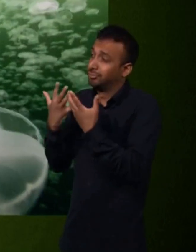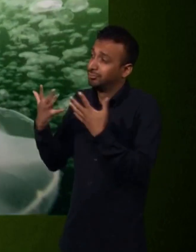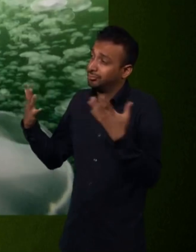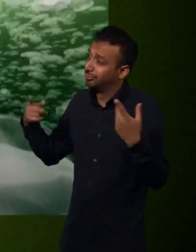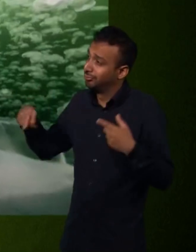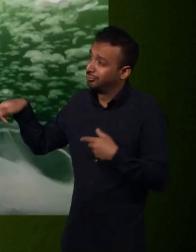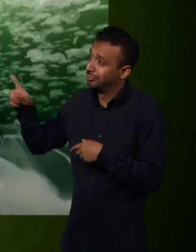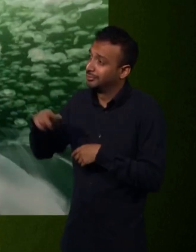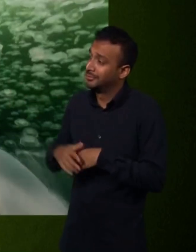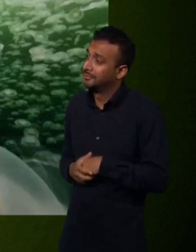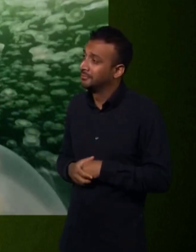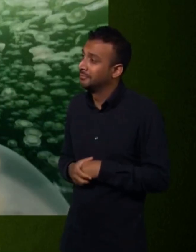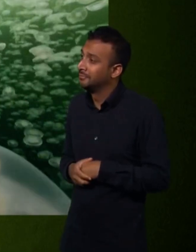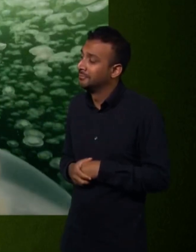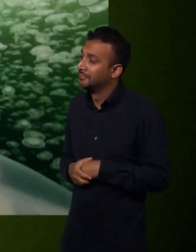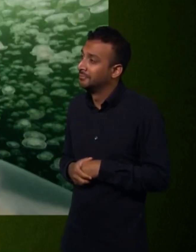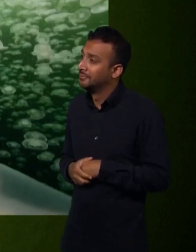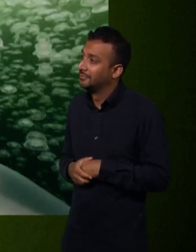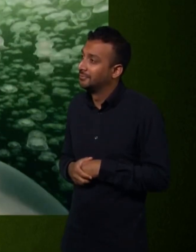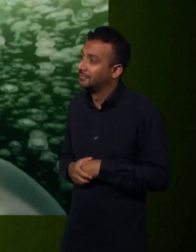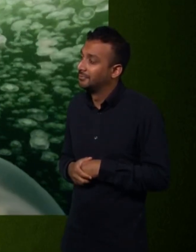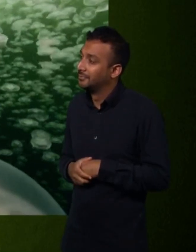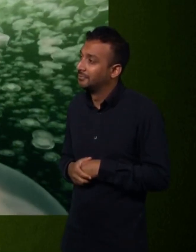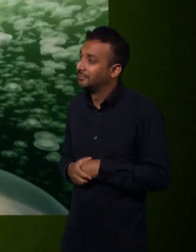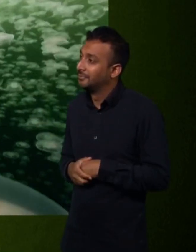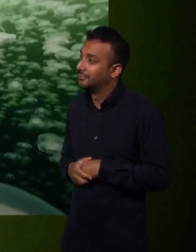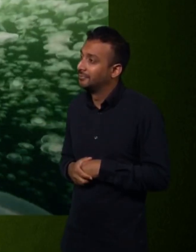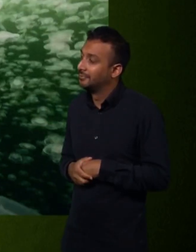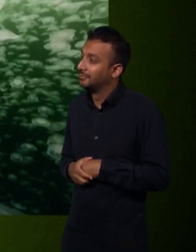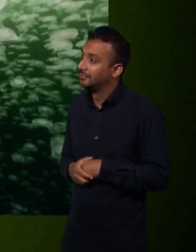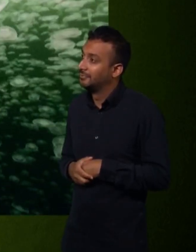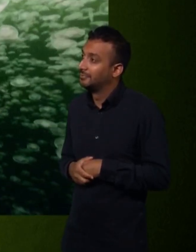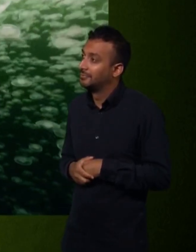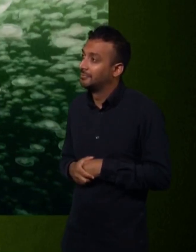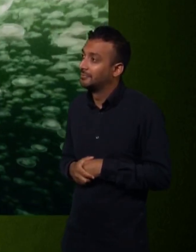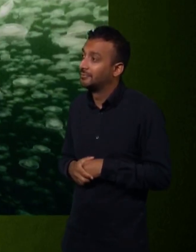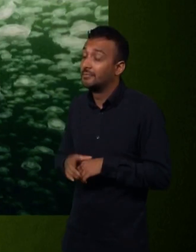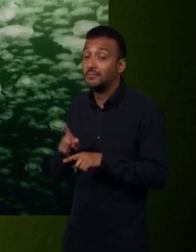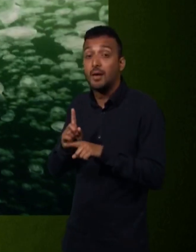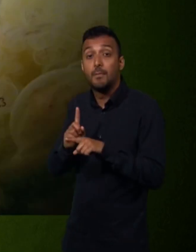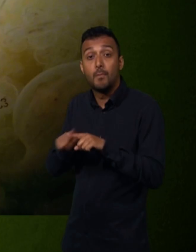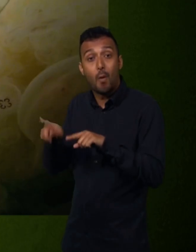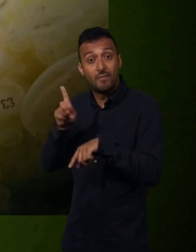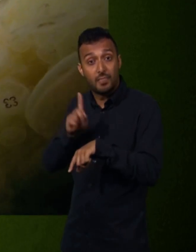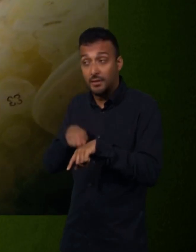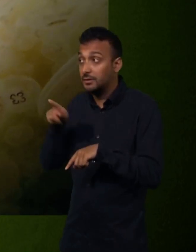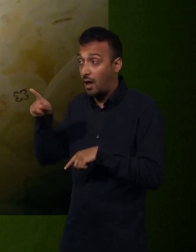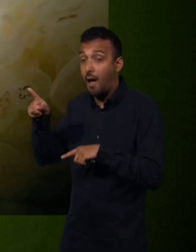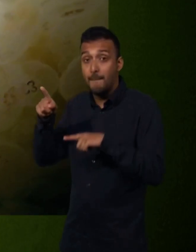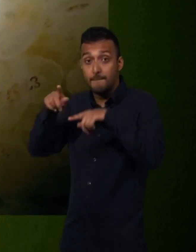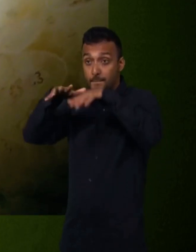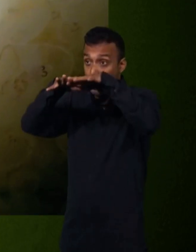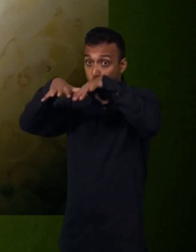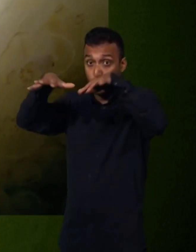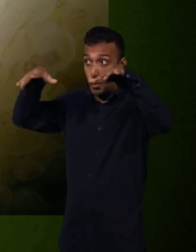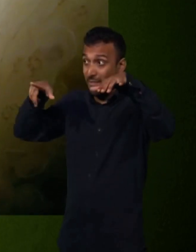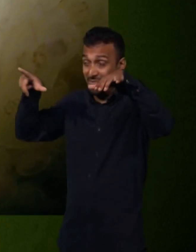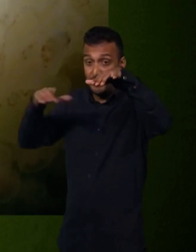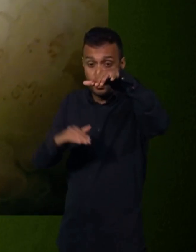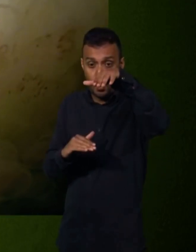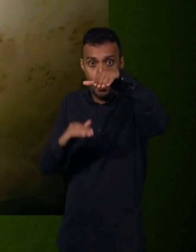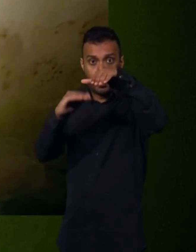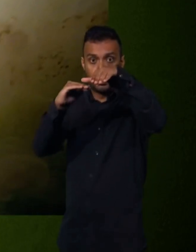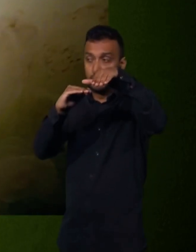They spend most of their time close to the surface, creating a cosmos of